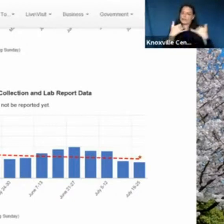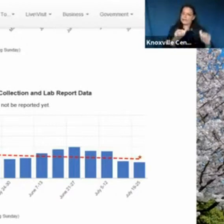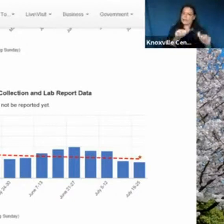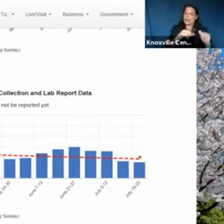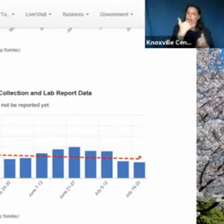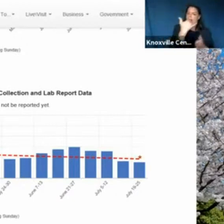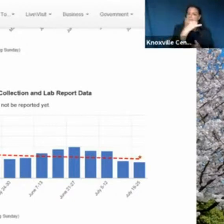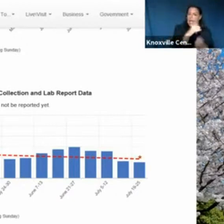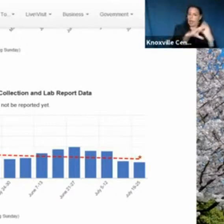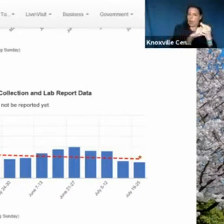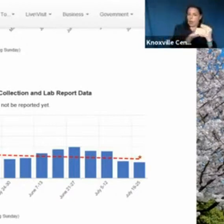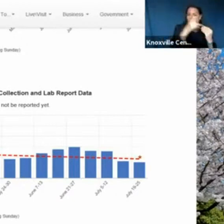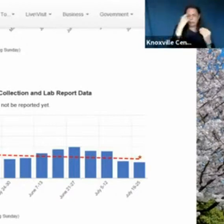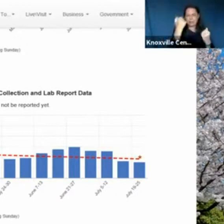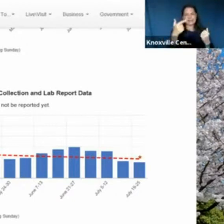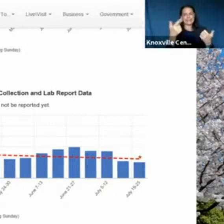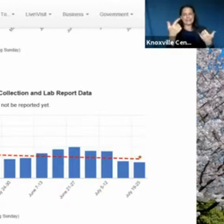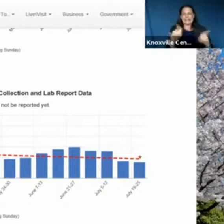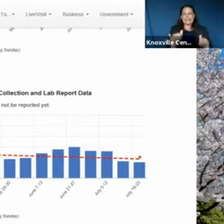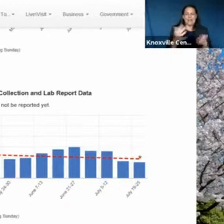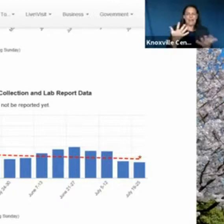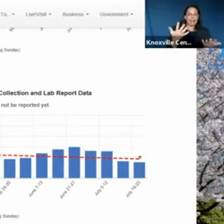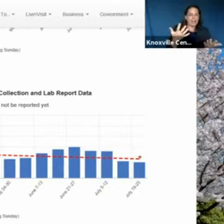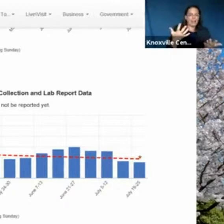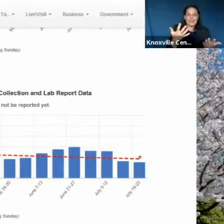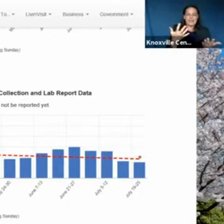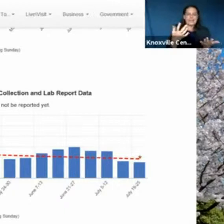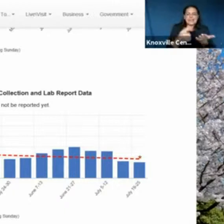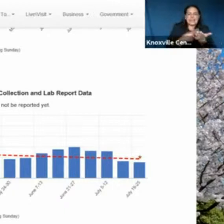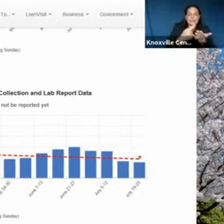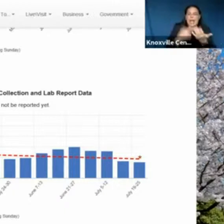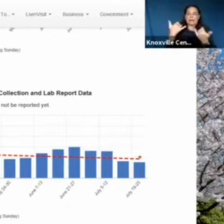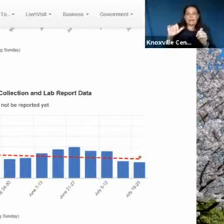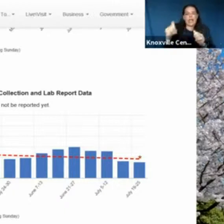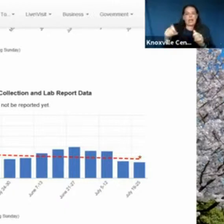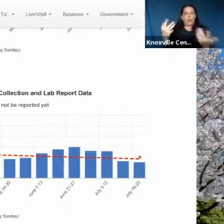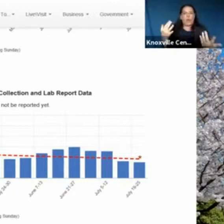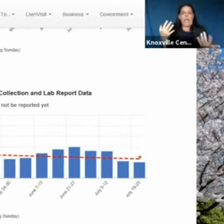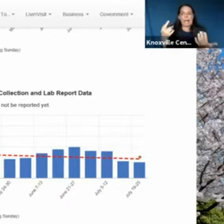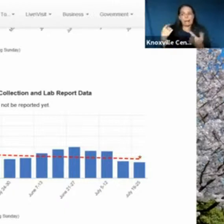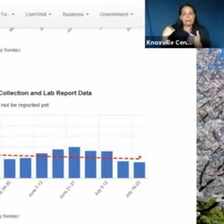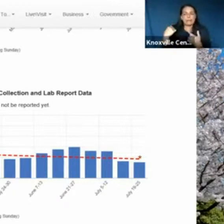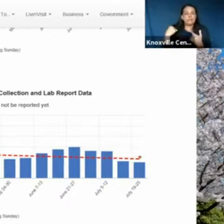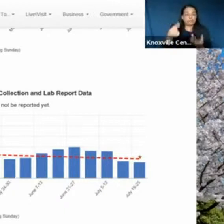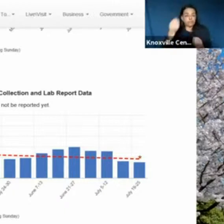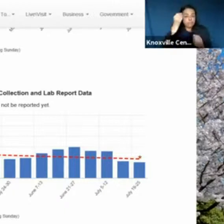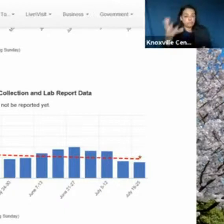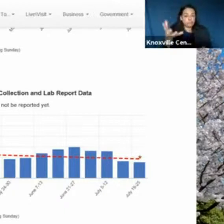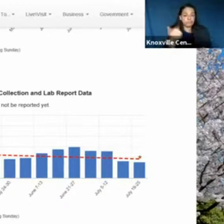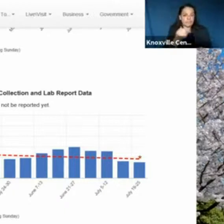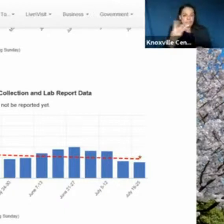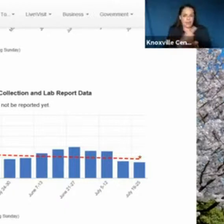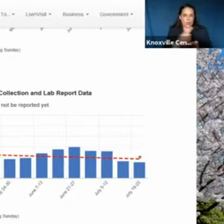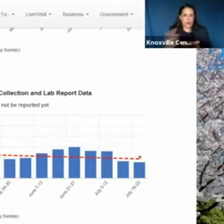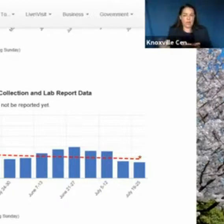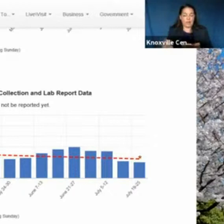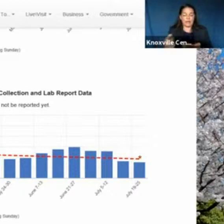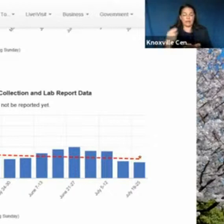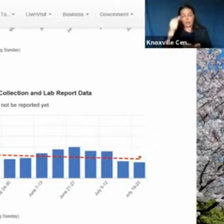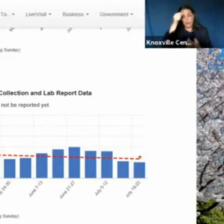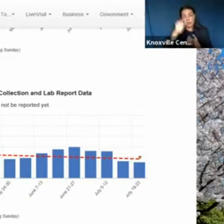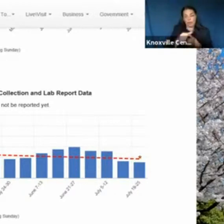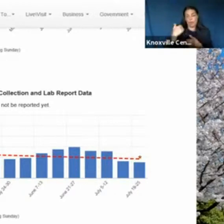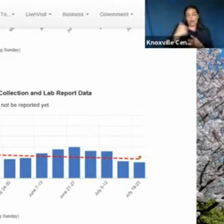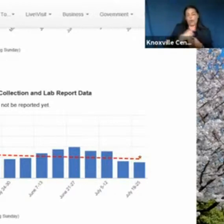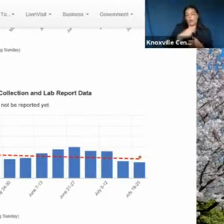of stability with lab capacity that we've been talking about for several weeks. As we mentioned earlier this week, we are working with a new